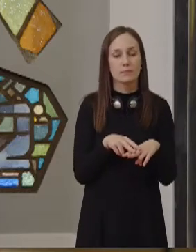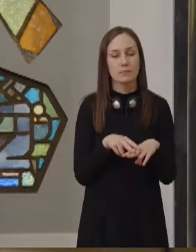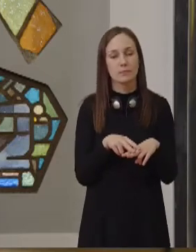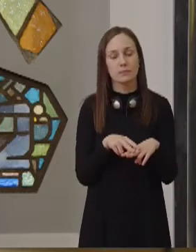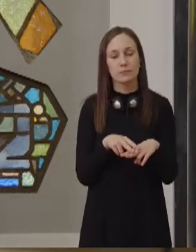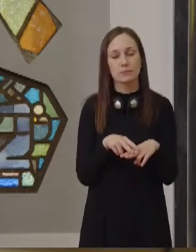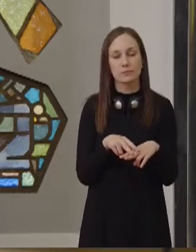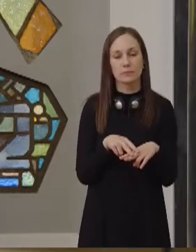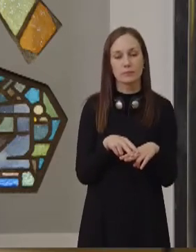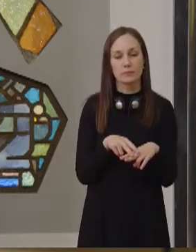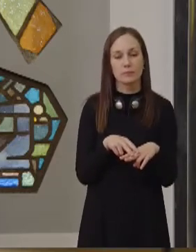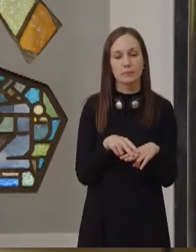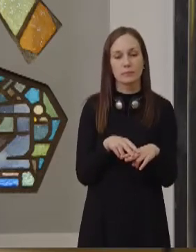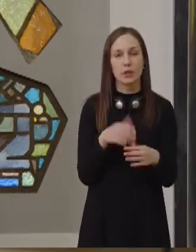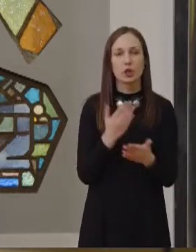Well,